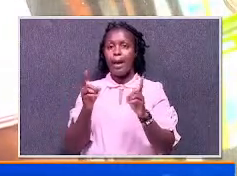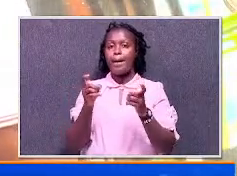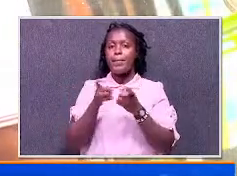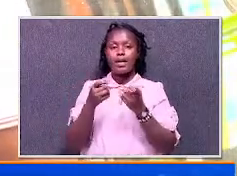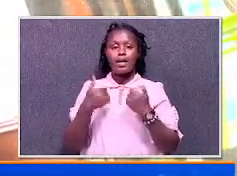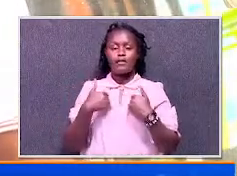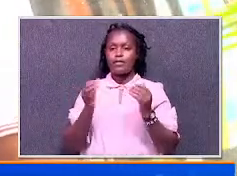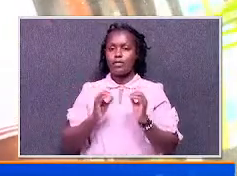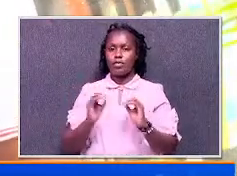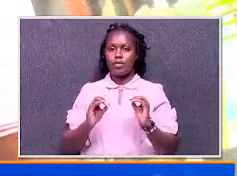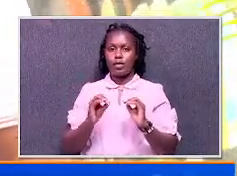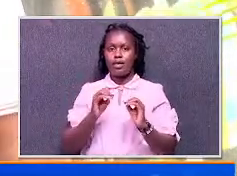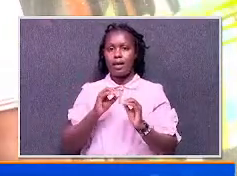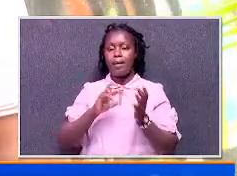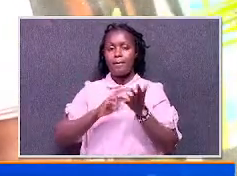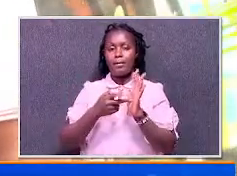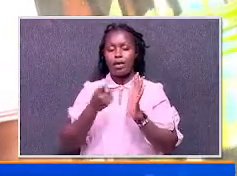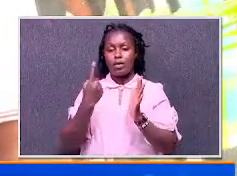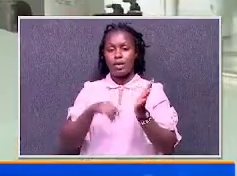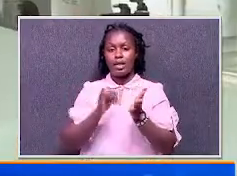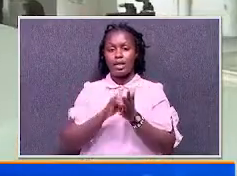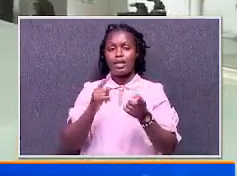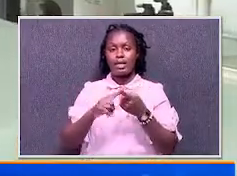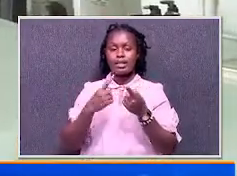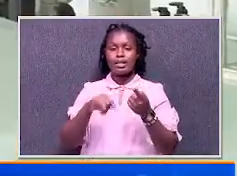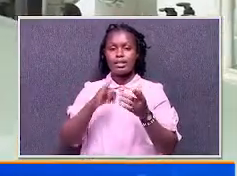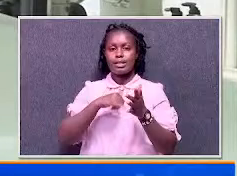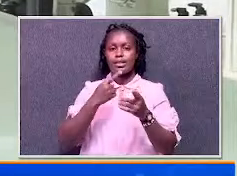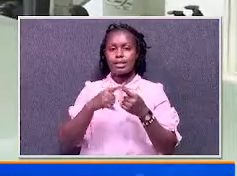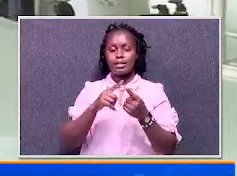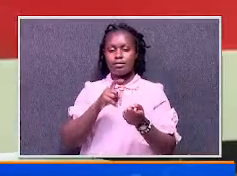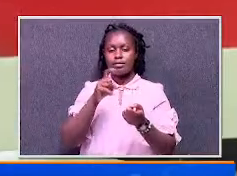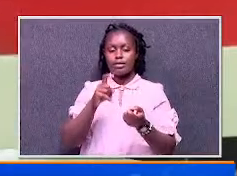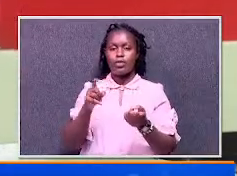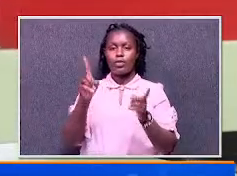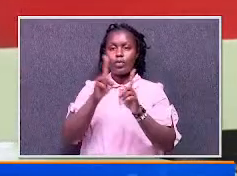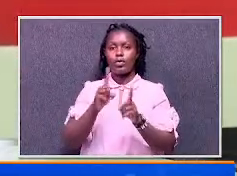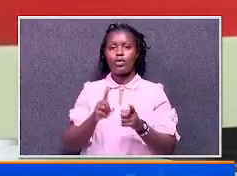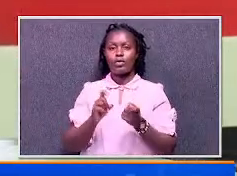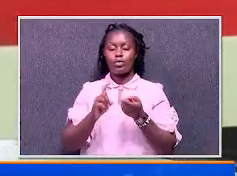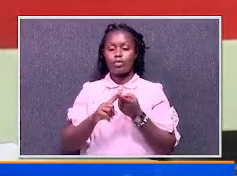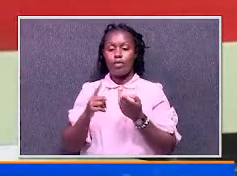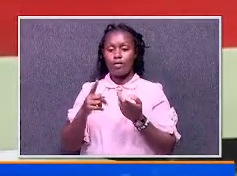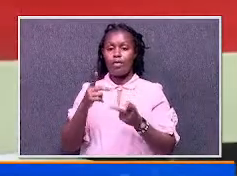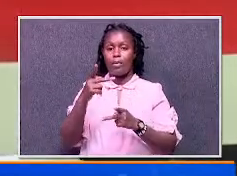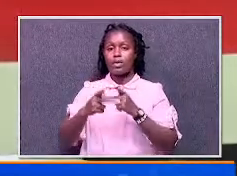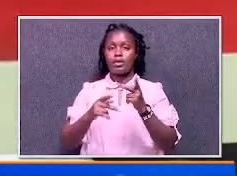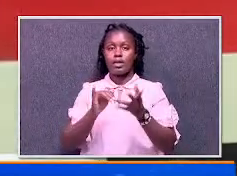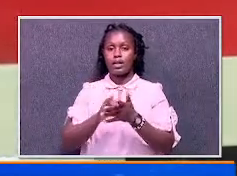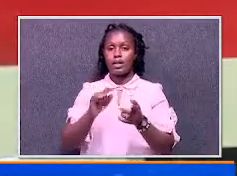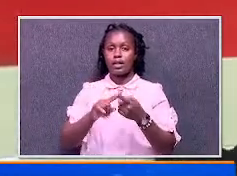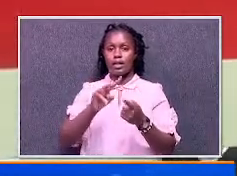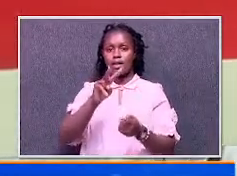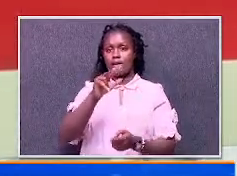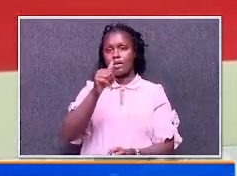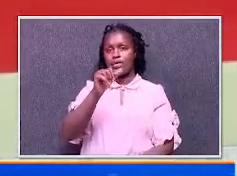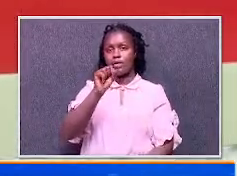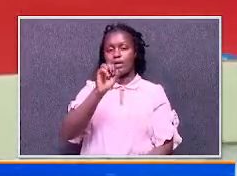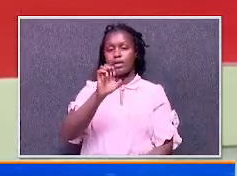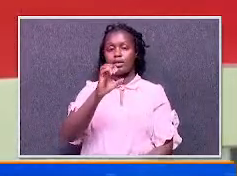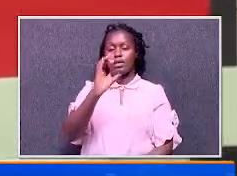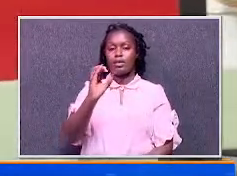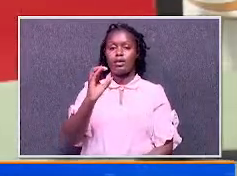pain. It is just a plick. Vasectomy is a surgical procedure where a vasectomist disconnects